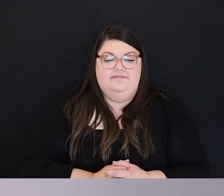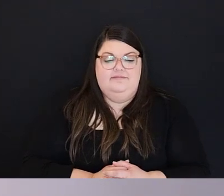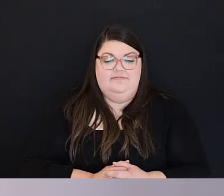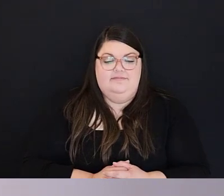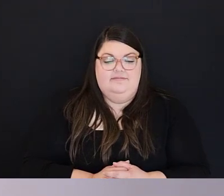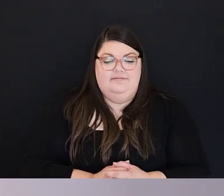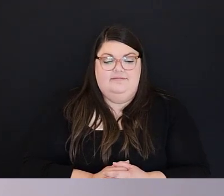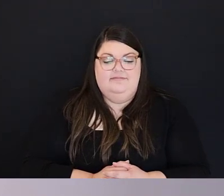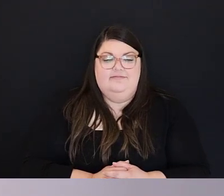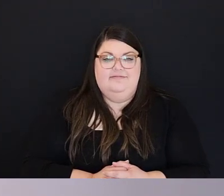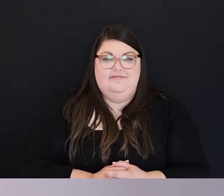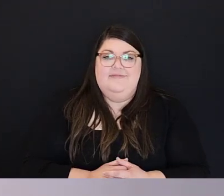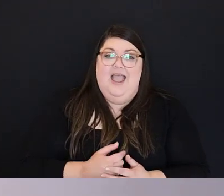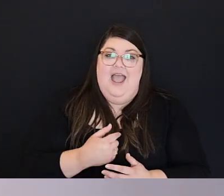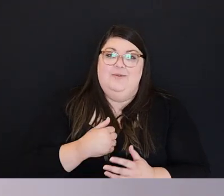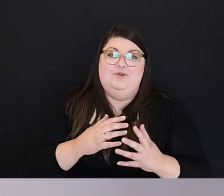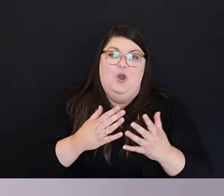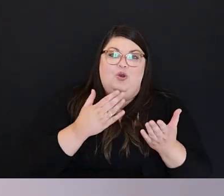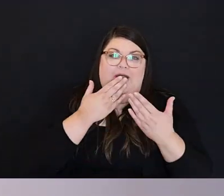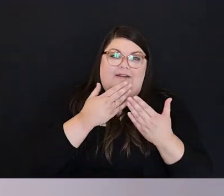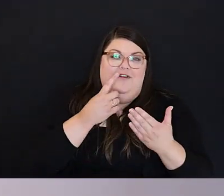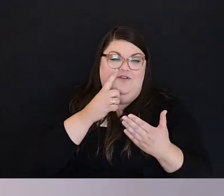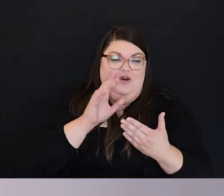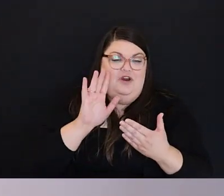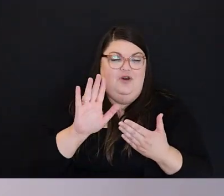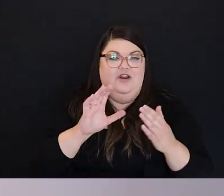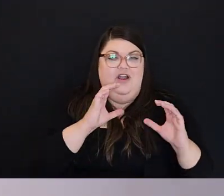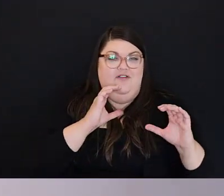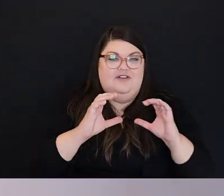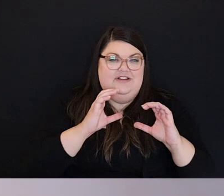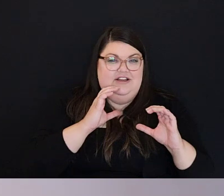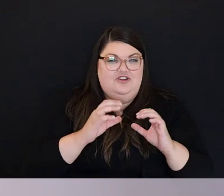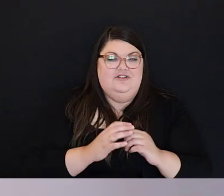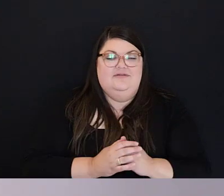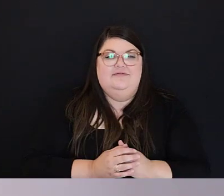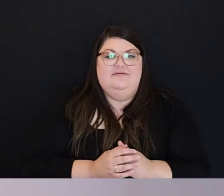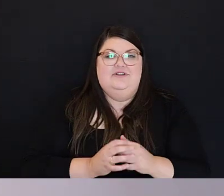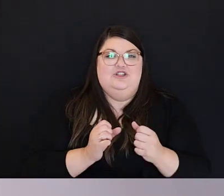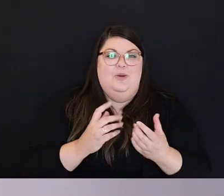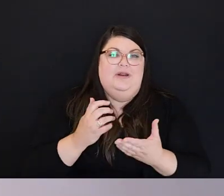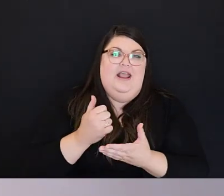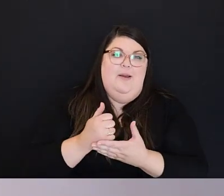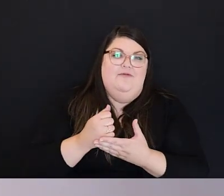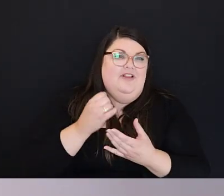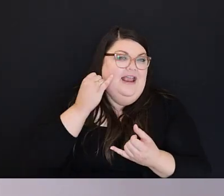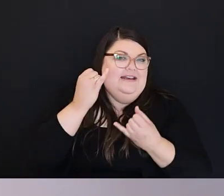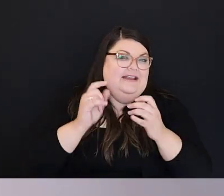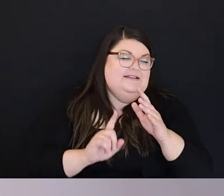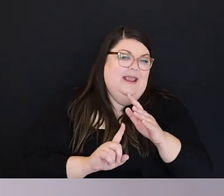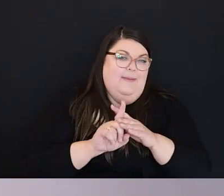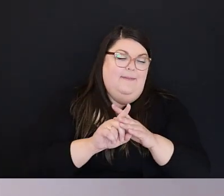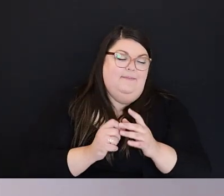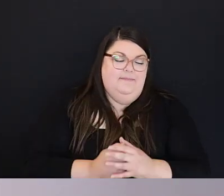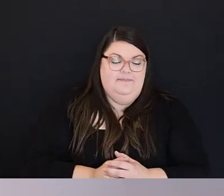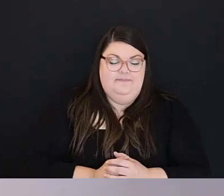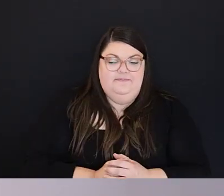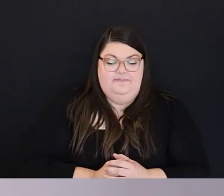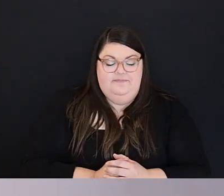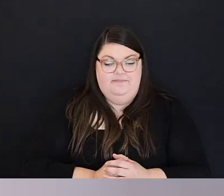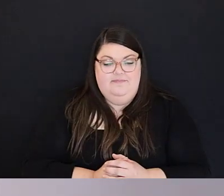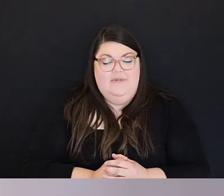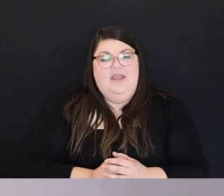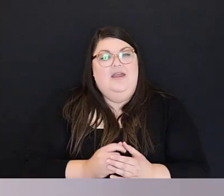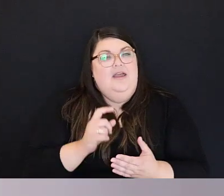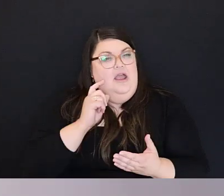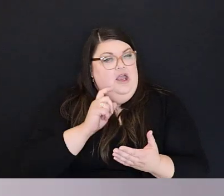I'm so grateful for your conversation, and so many helpful ideas came up. And I noticed